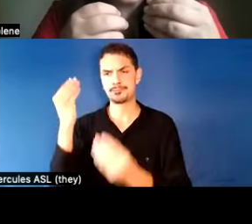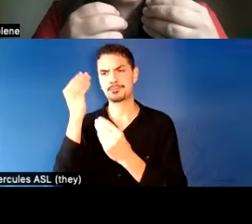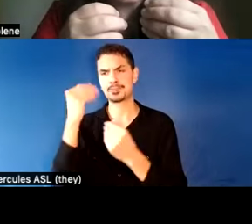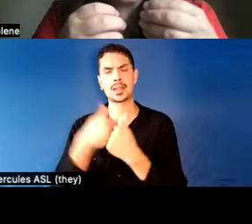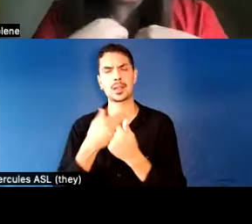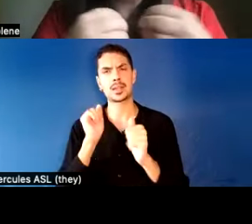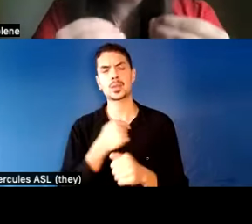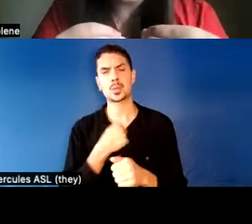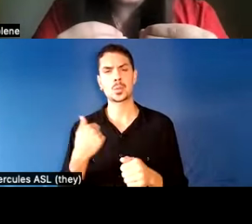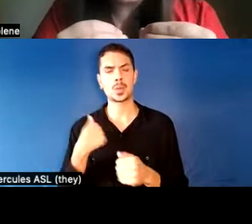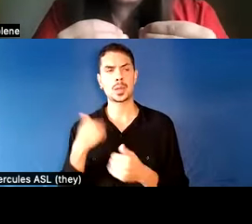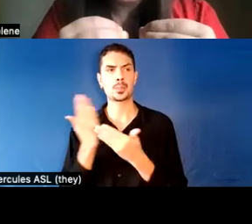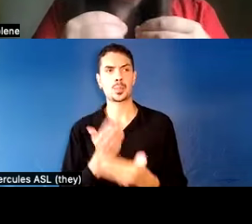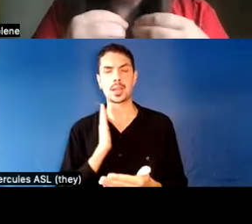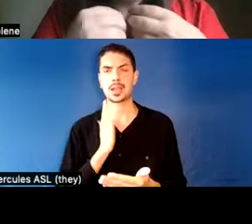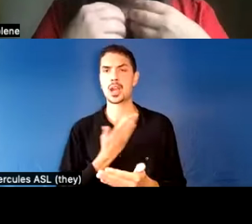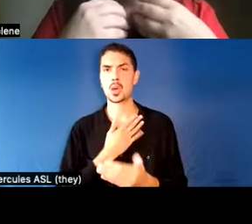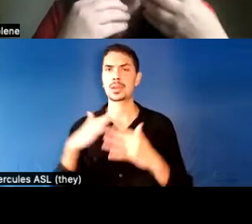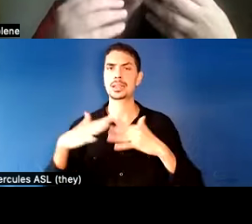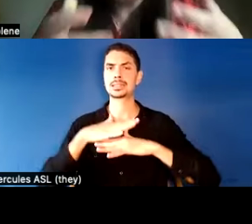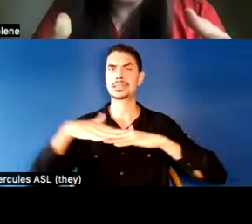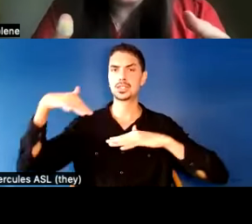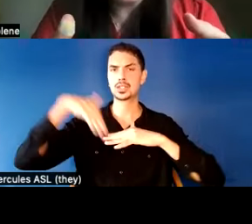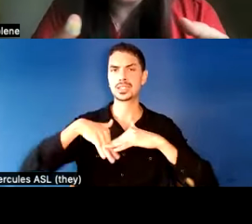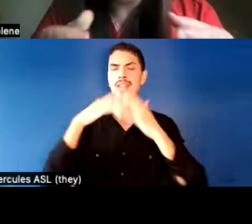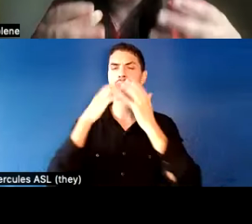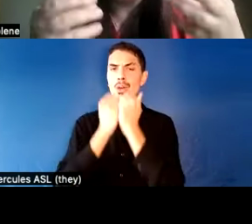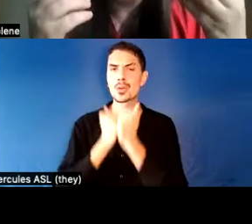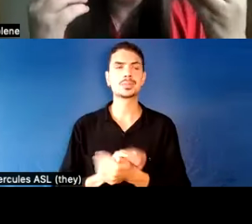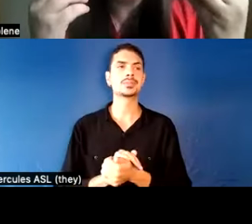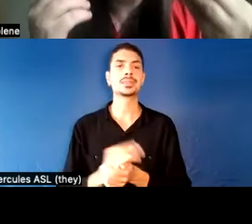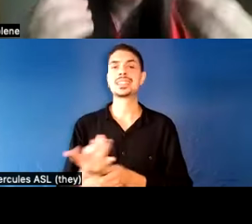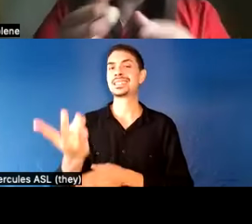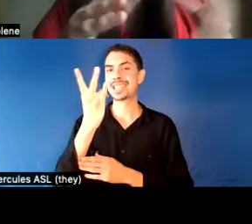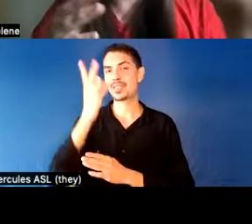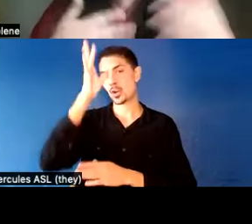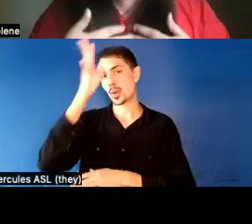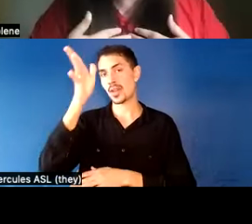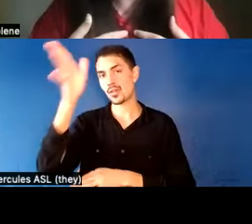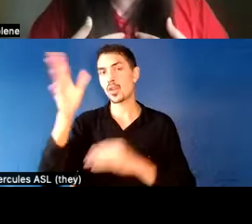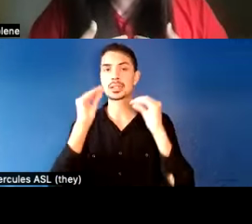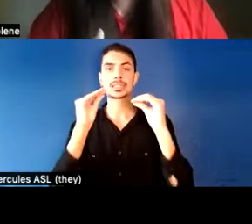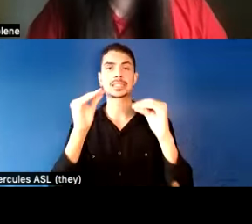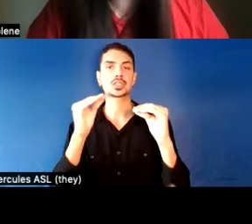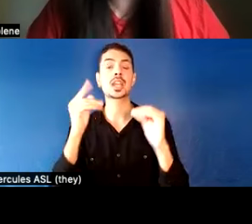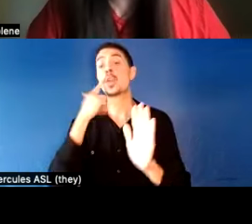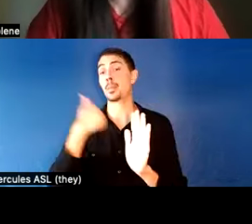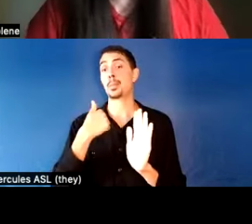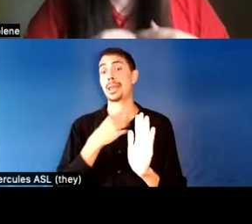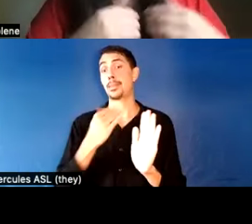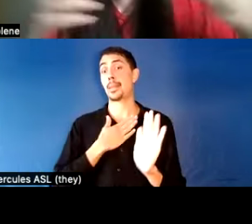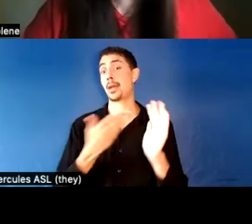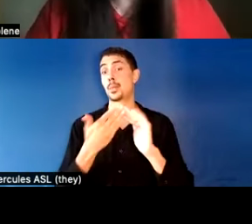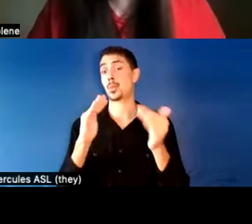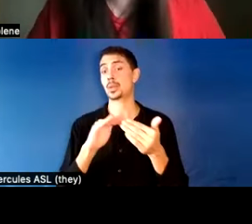bring our own Indigenous values, the 7 teachings of the grandfathers, just thinking like for me and for my community,